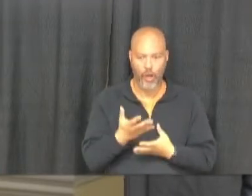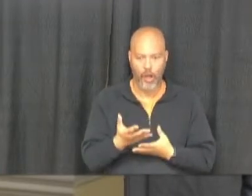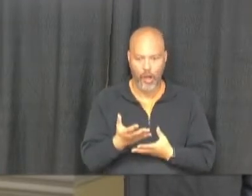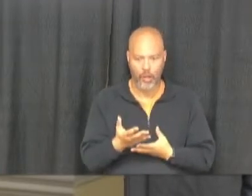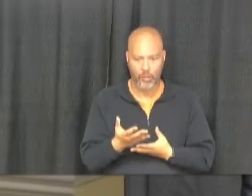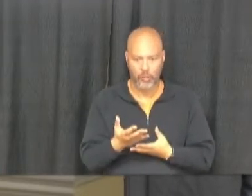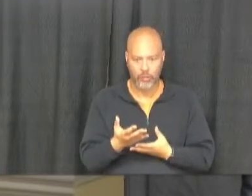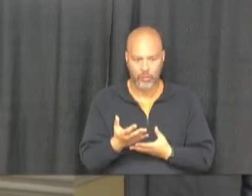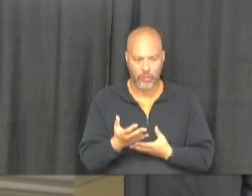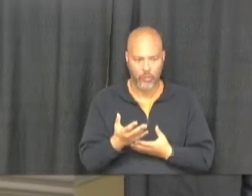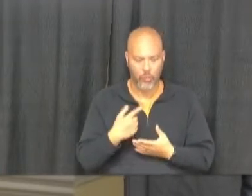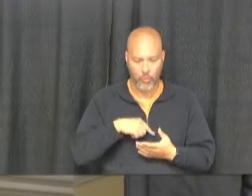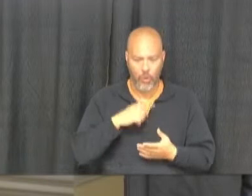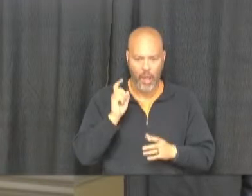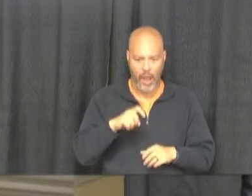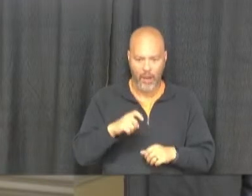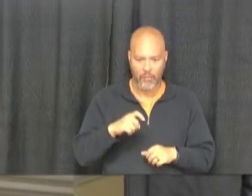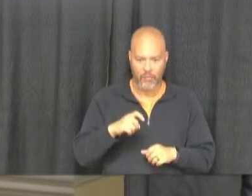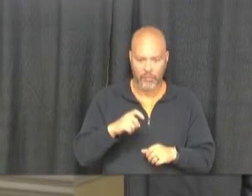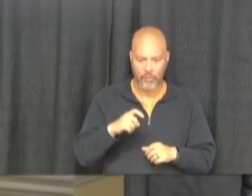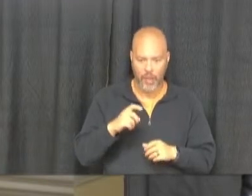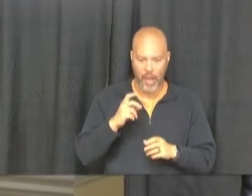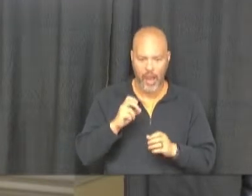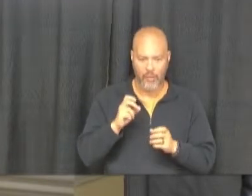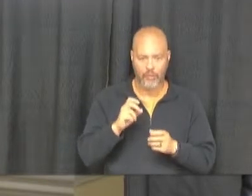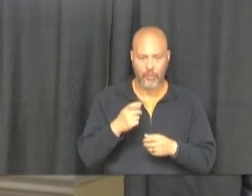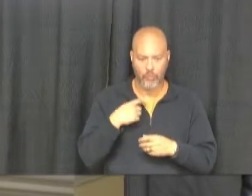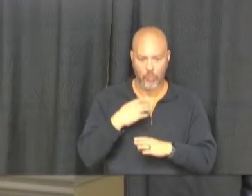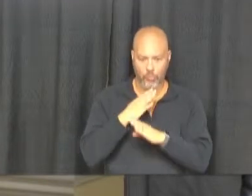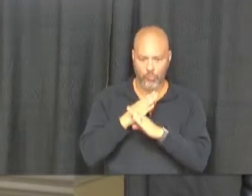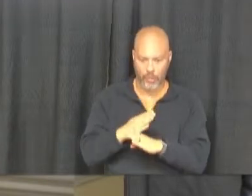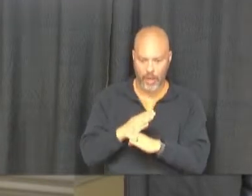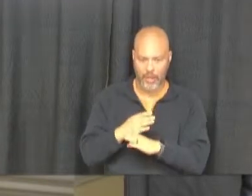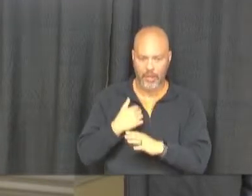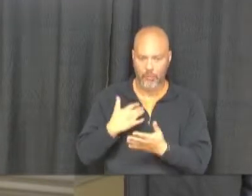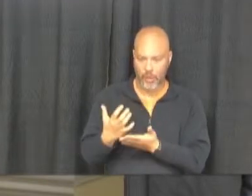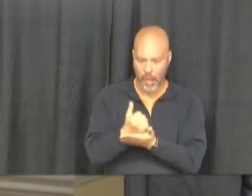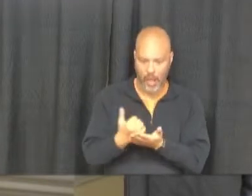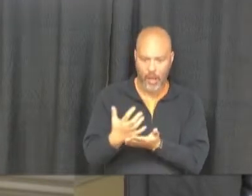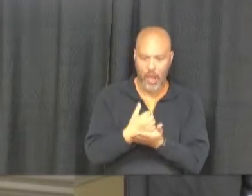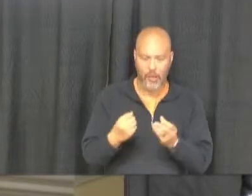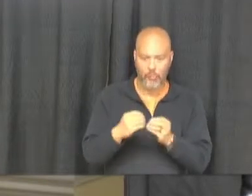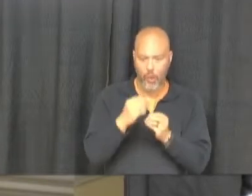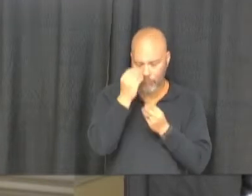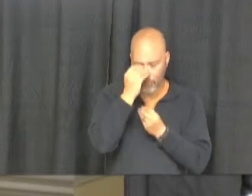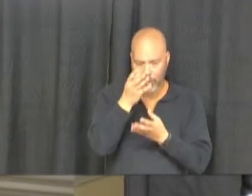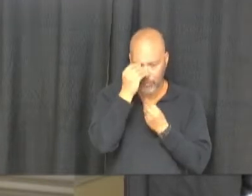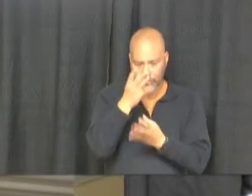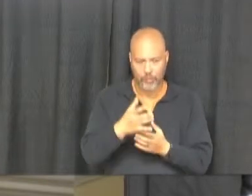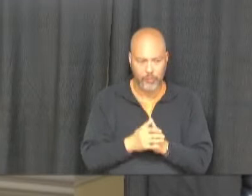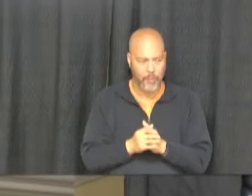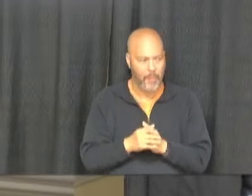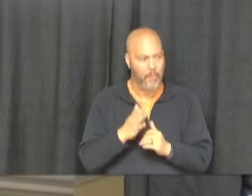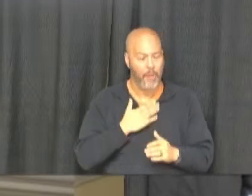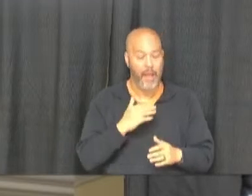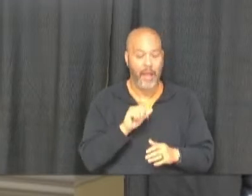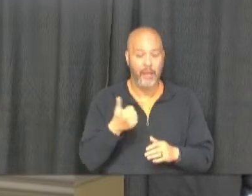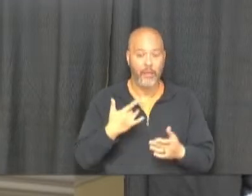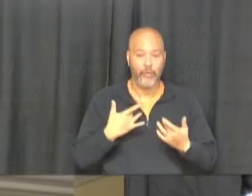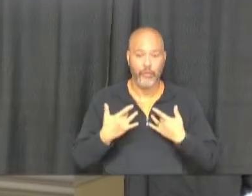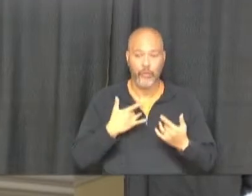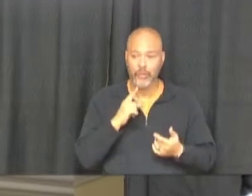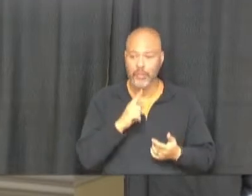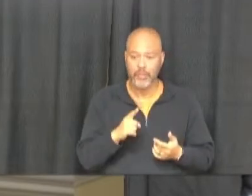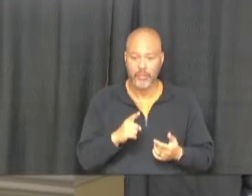in the next couple of years. We'll have to harden our IT to protect as we collect more and more data. My other concern